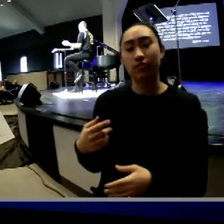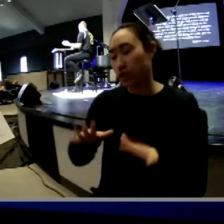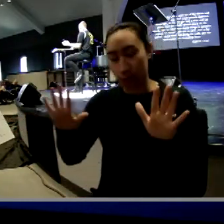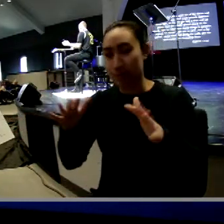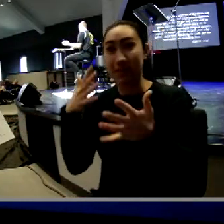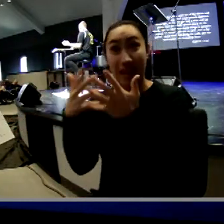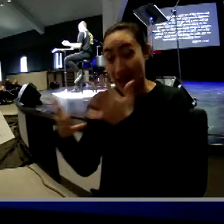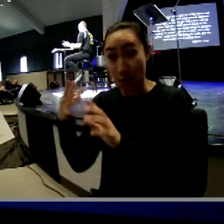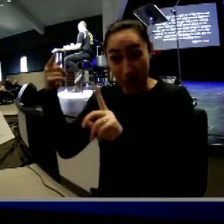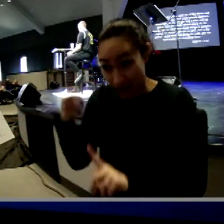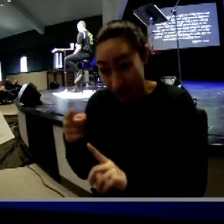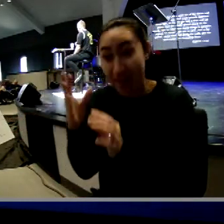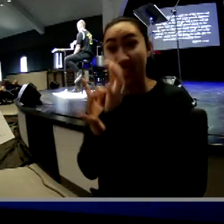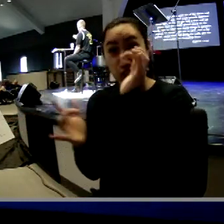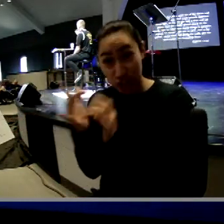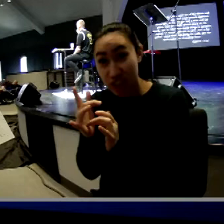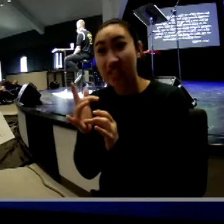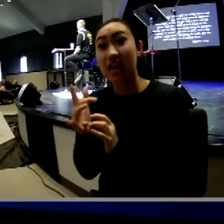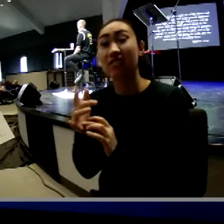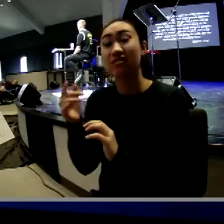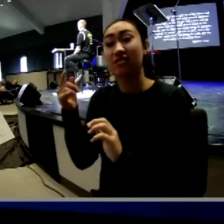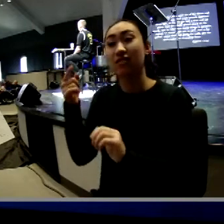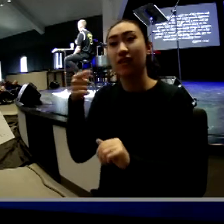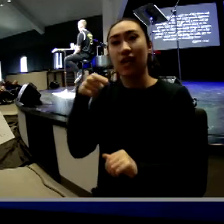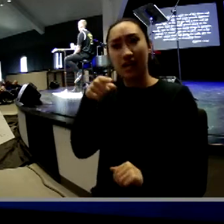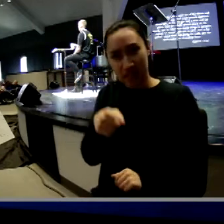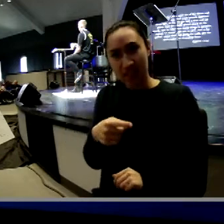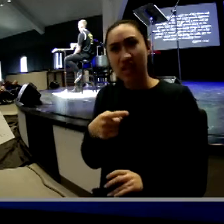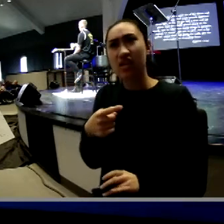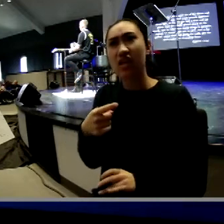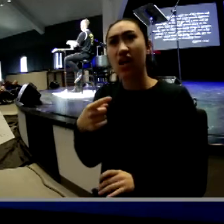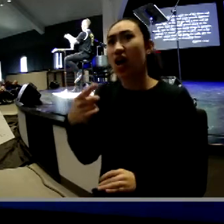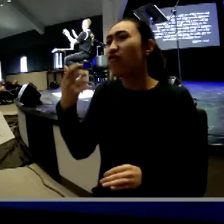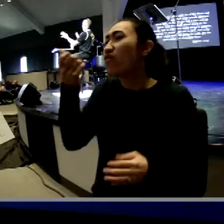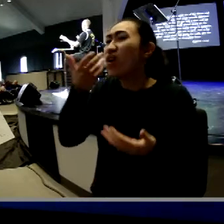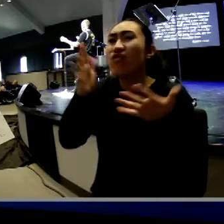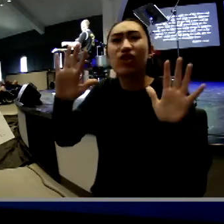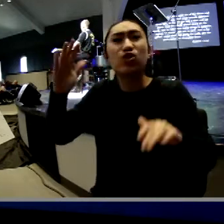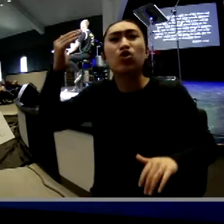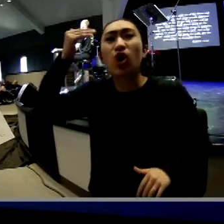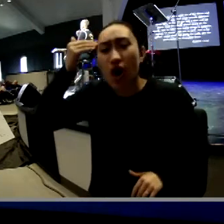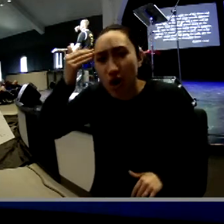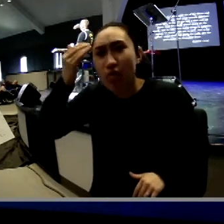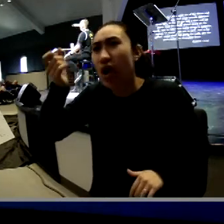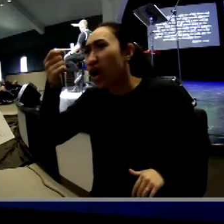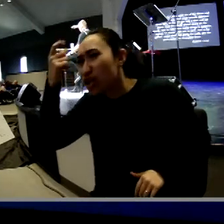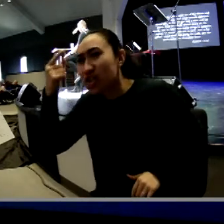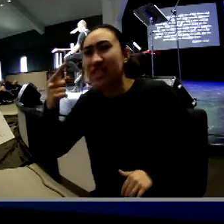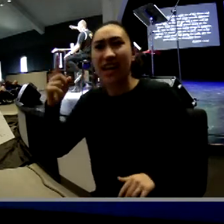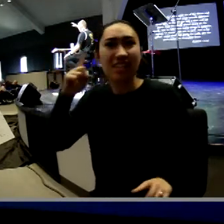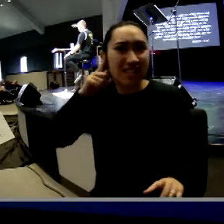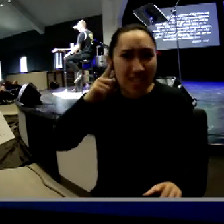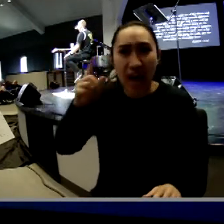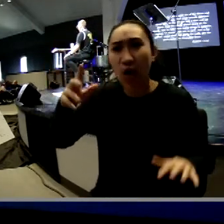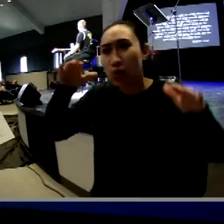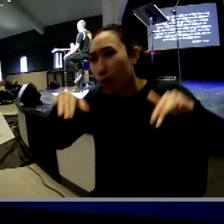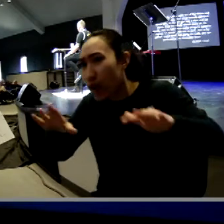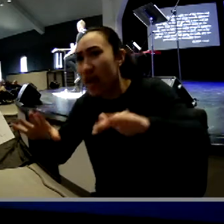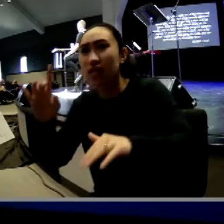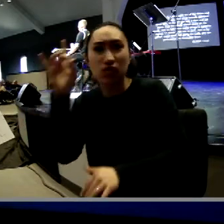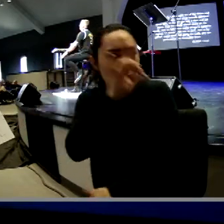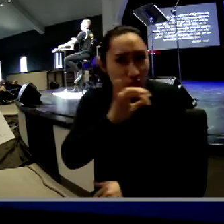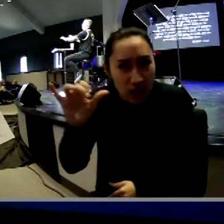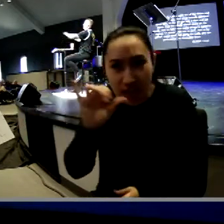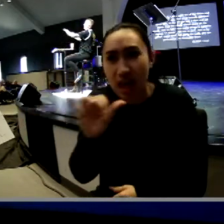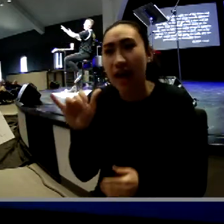it. So he says, you know, the best way I'm going to do is I'm going to have to talk to all these people. So he gets up in this boat, and this is where he delivers